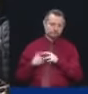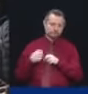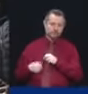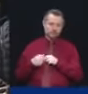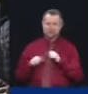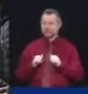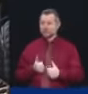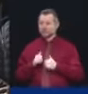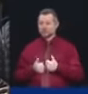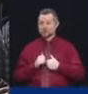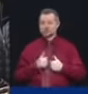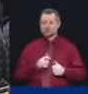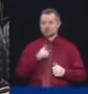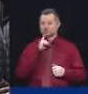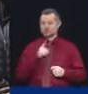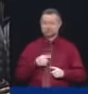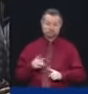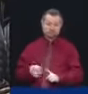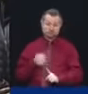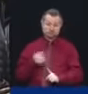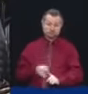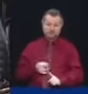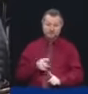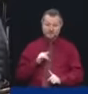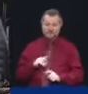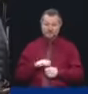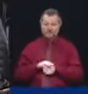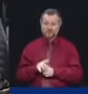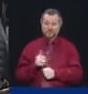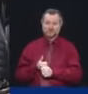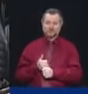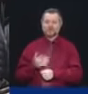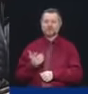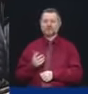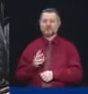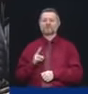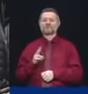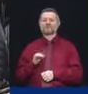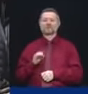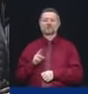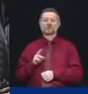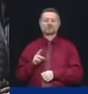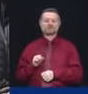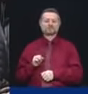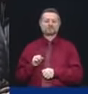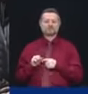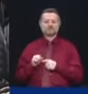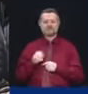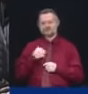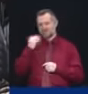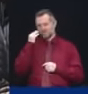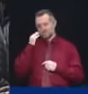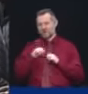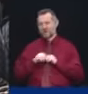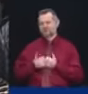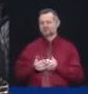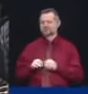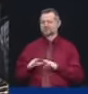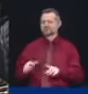final analysis. It is a virus. And we know how a virus spreads because we've lived with them all our